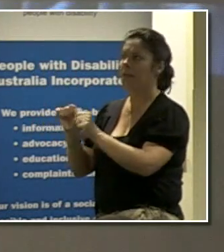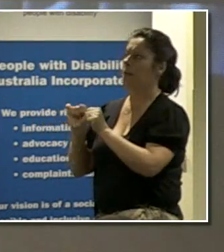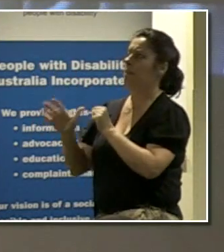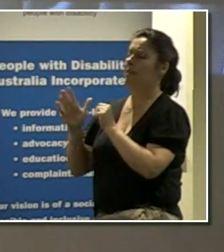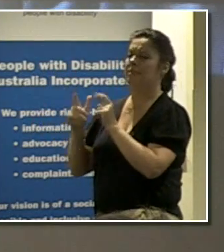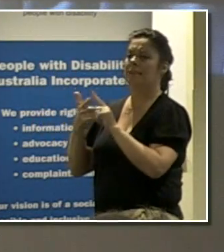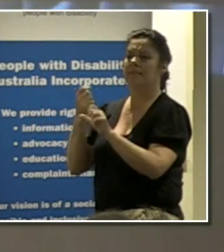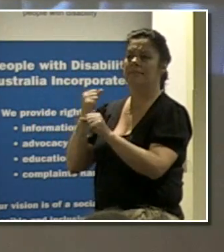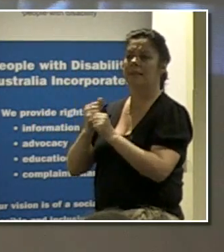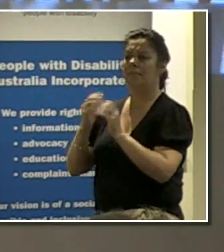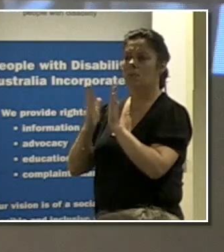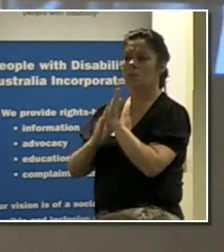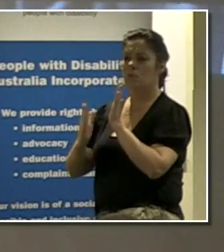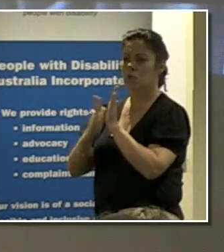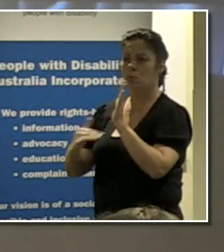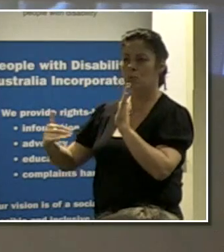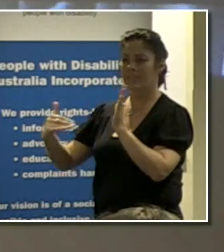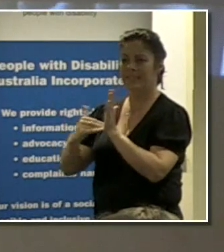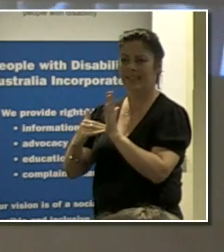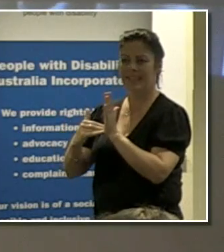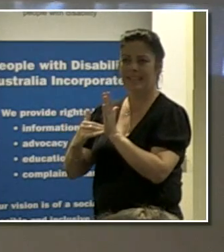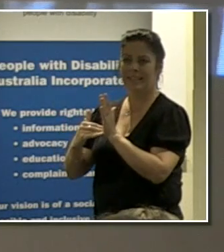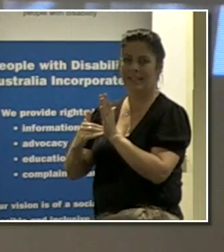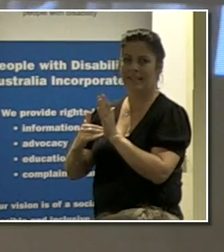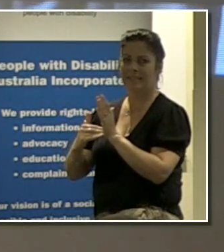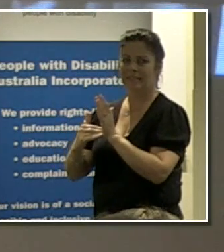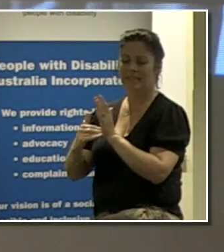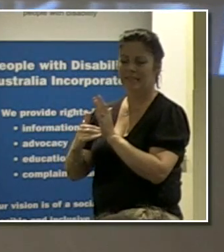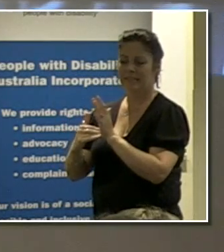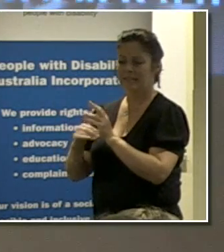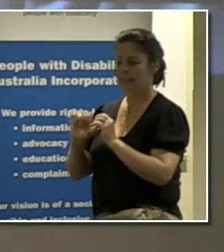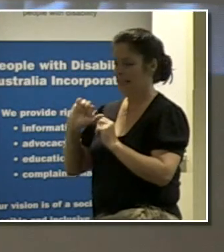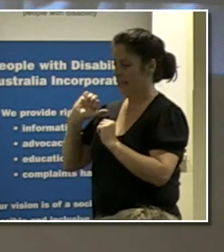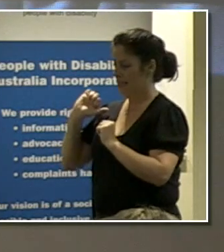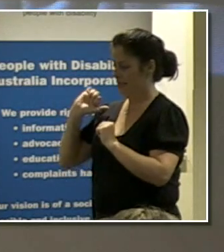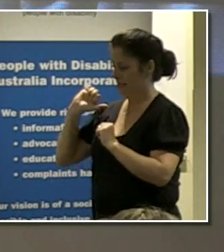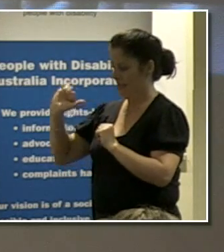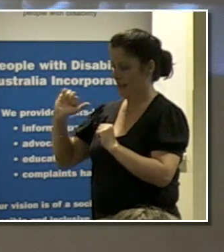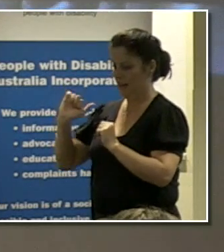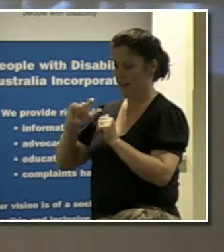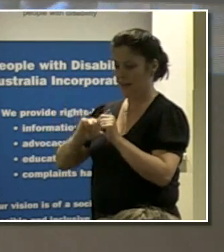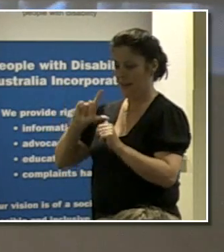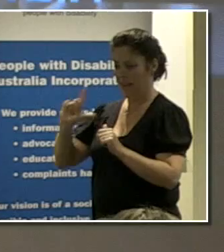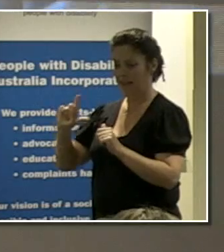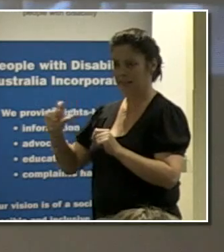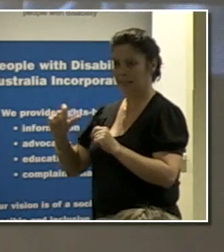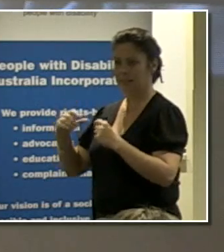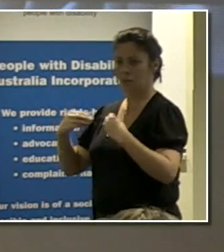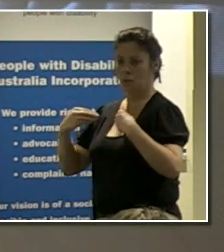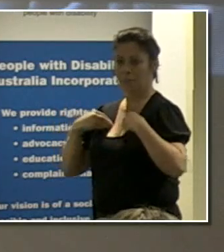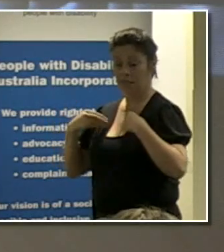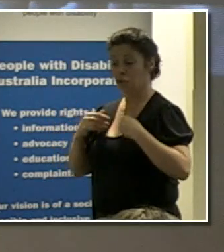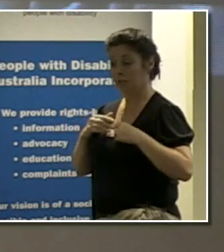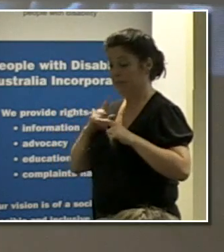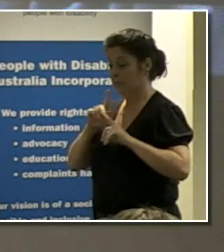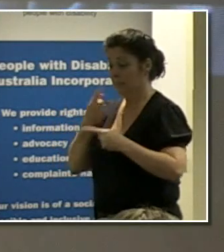New Zealand, where their accident commission introduced paid family care at a lower rate,